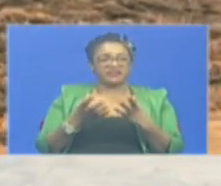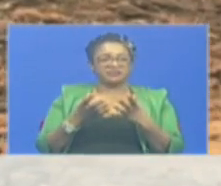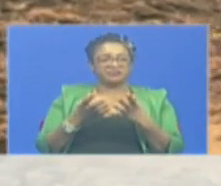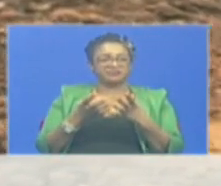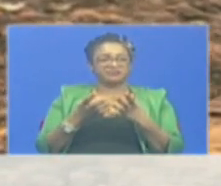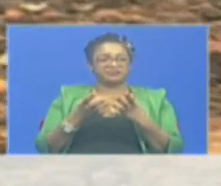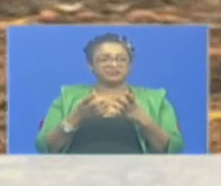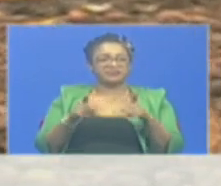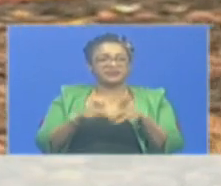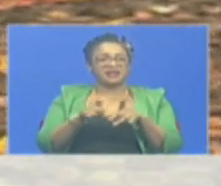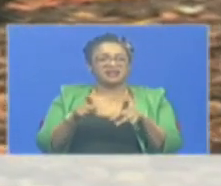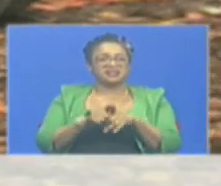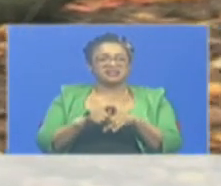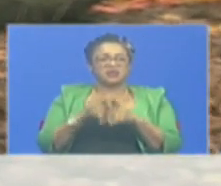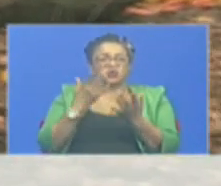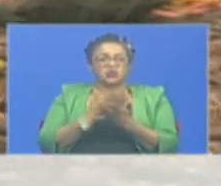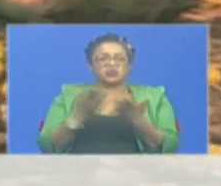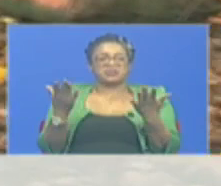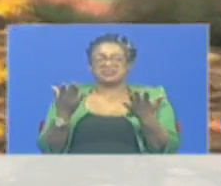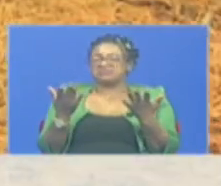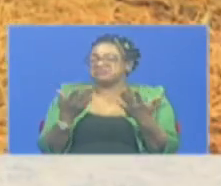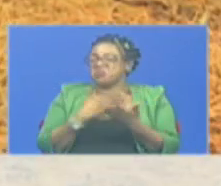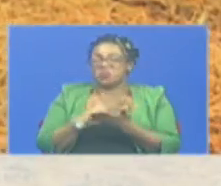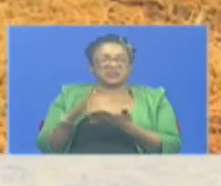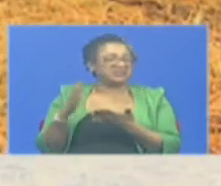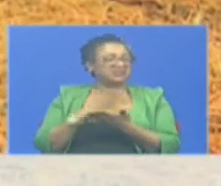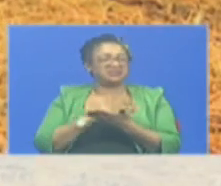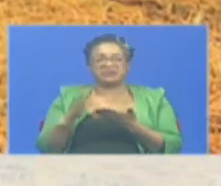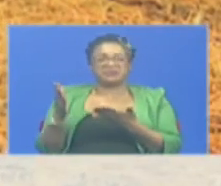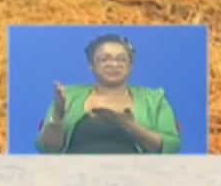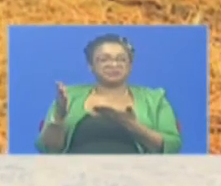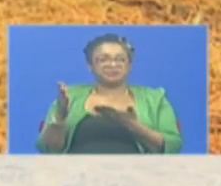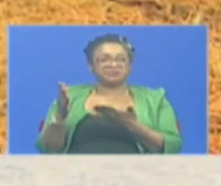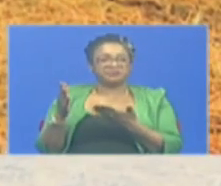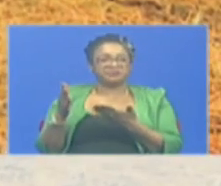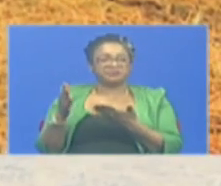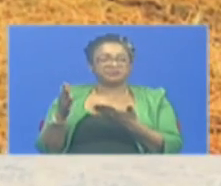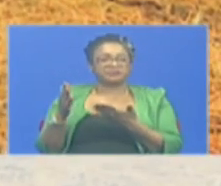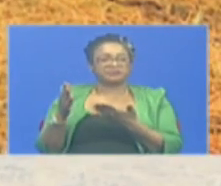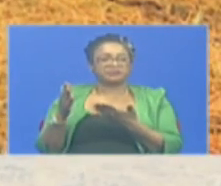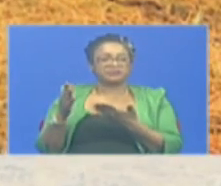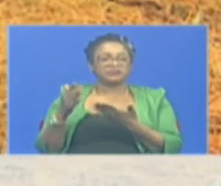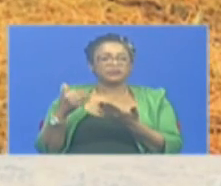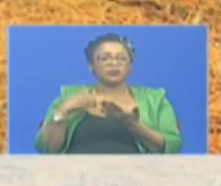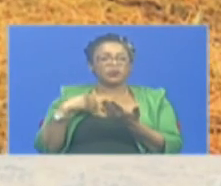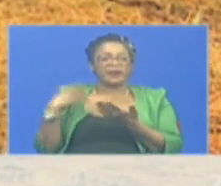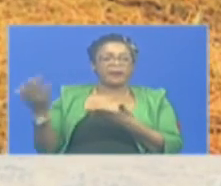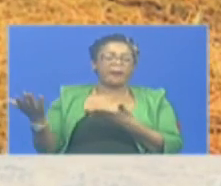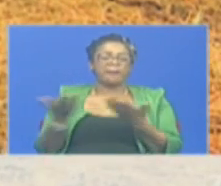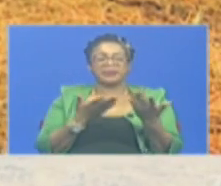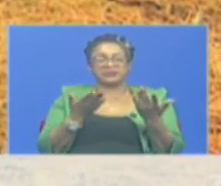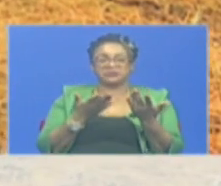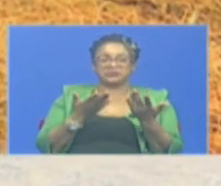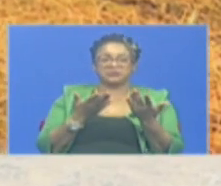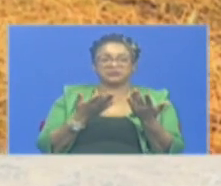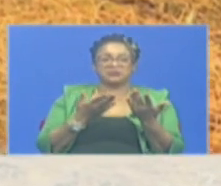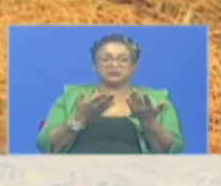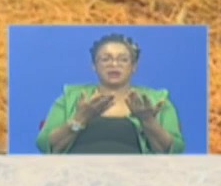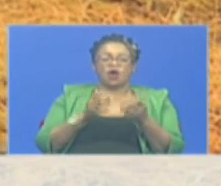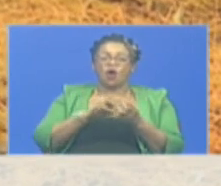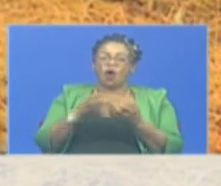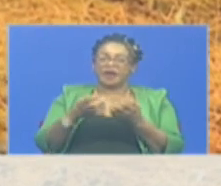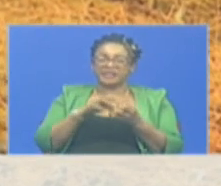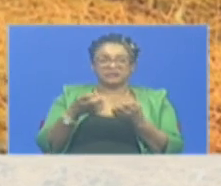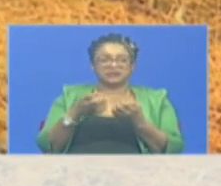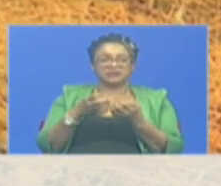as perishable goods go to waste. Tunatoa machungwa Tanzania sehemu inaitwa Tanga. Na kutoka